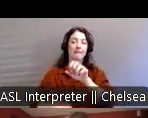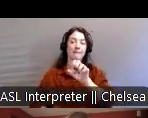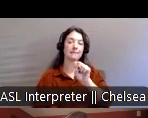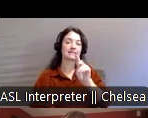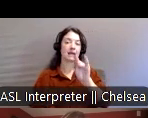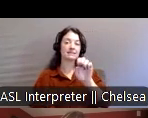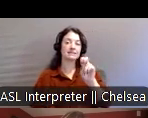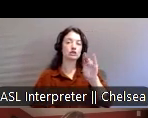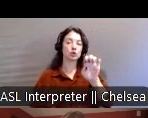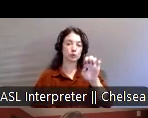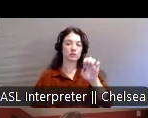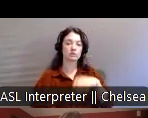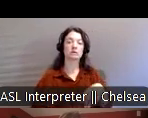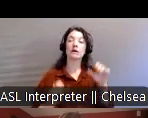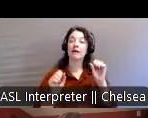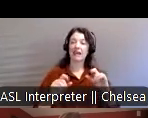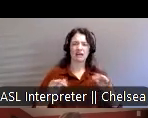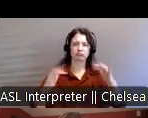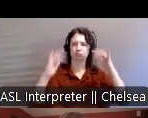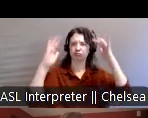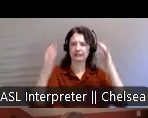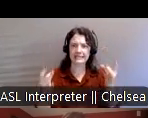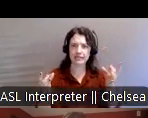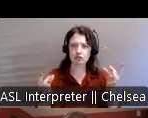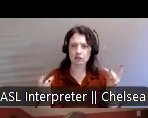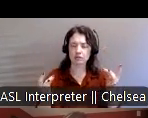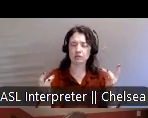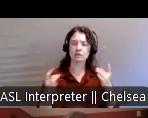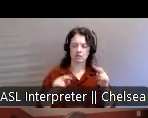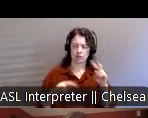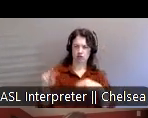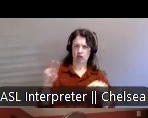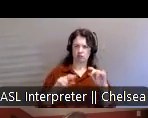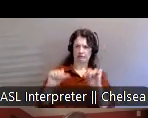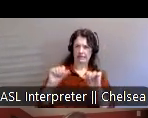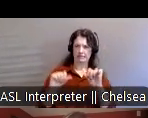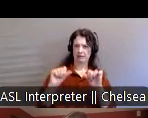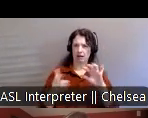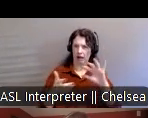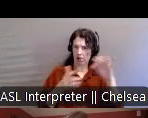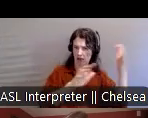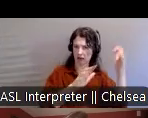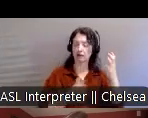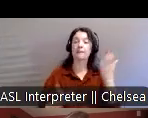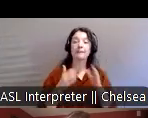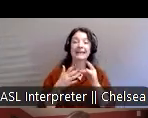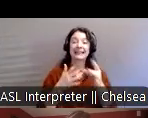tensions and impair judgment, raising the risk of intimate partner violence. This intersection is complex and rarely a